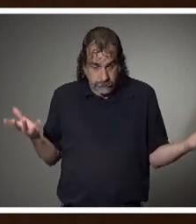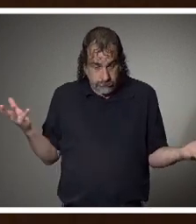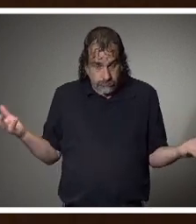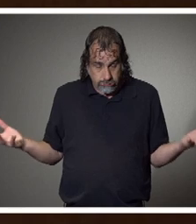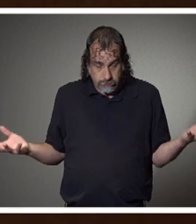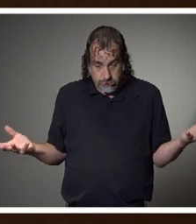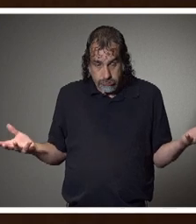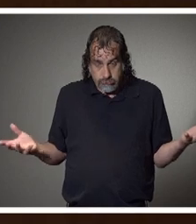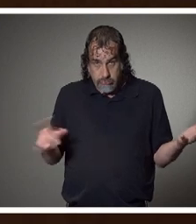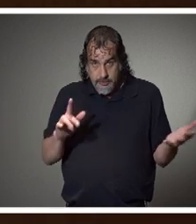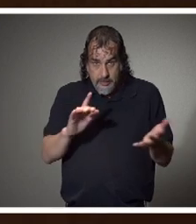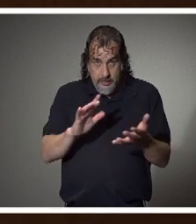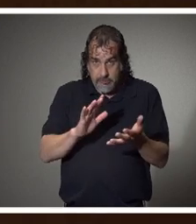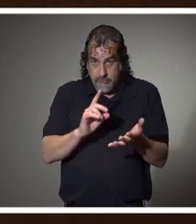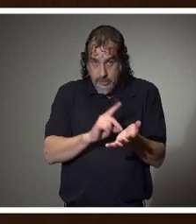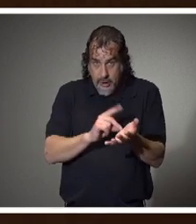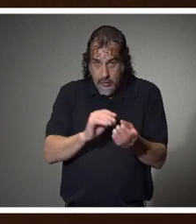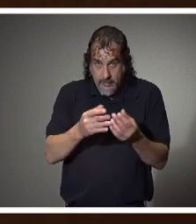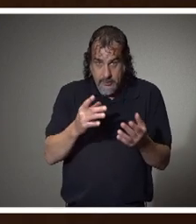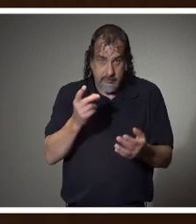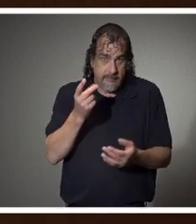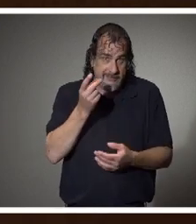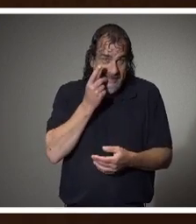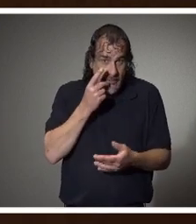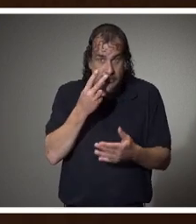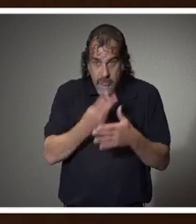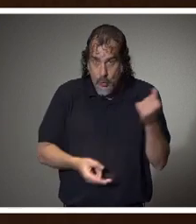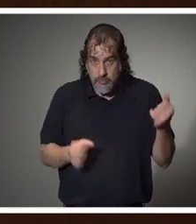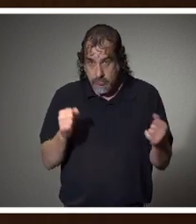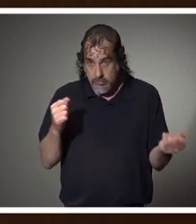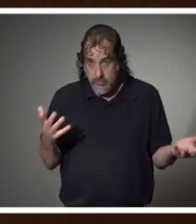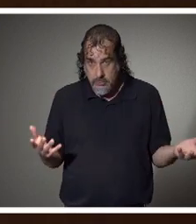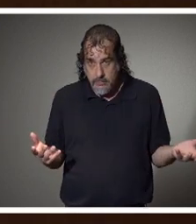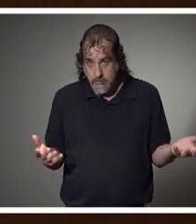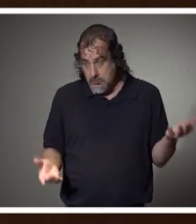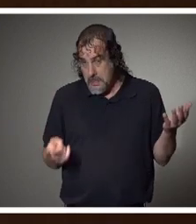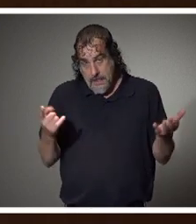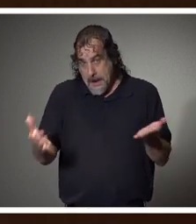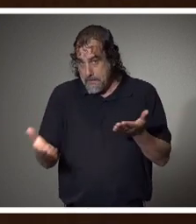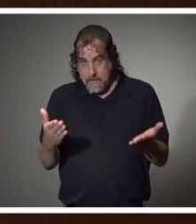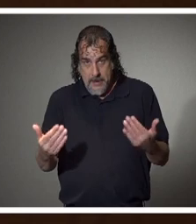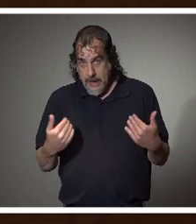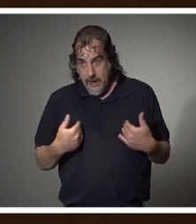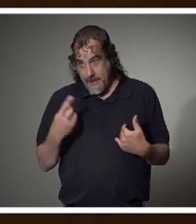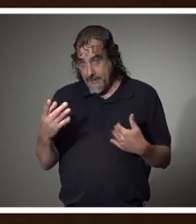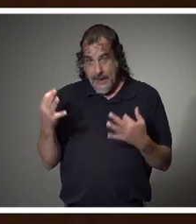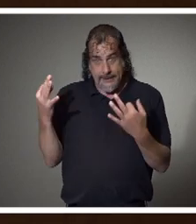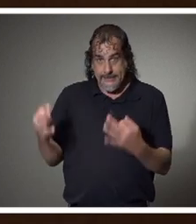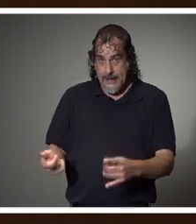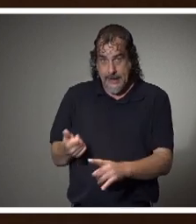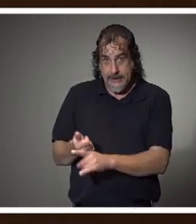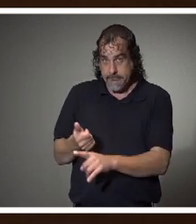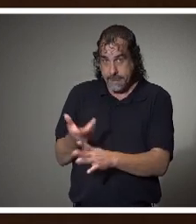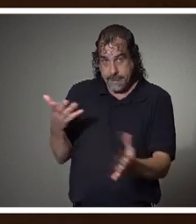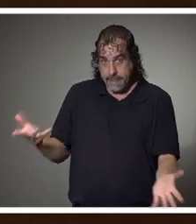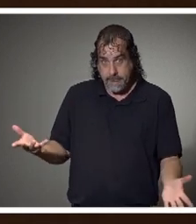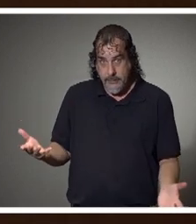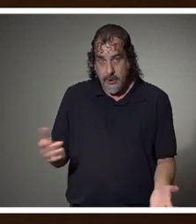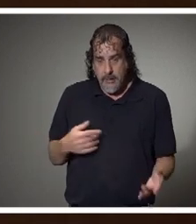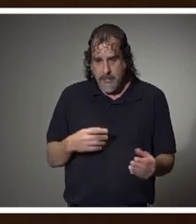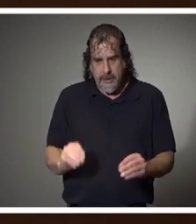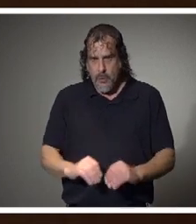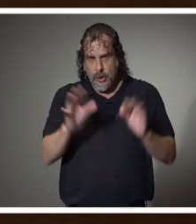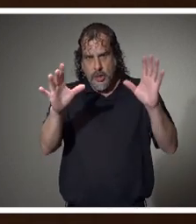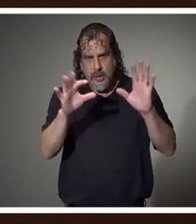You mean like medical offices or? Yes, and dental offices. They may have if they so chose to do, but there are clear guidance on